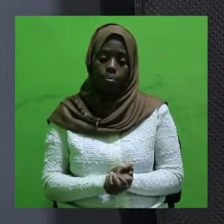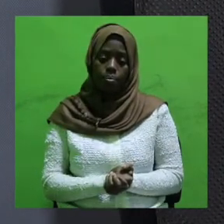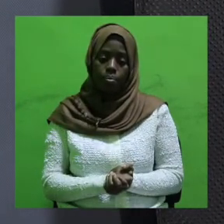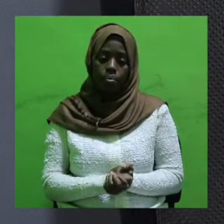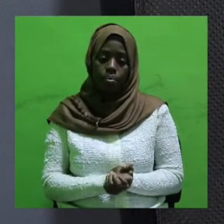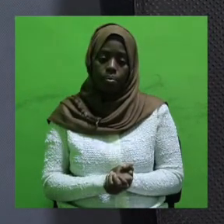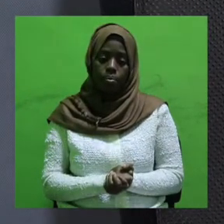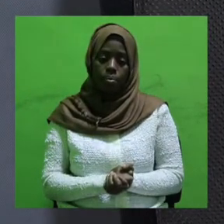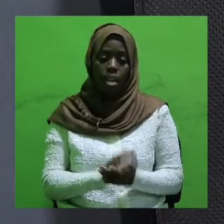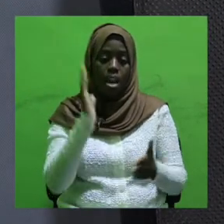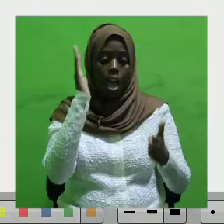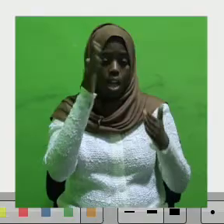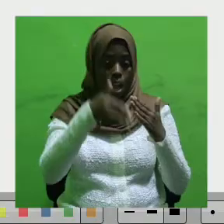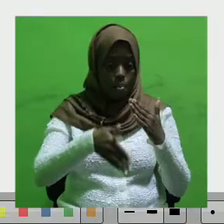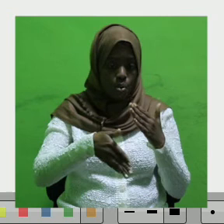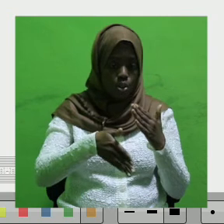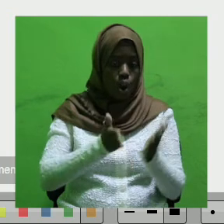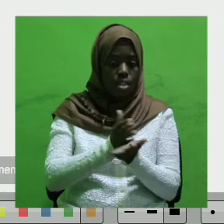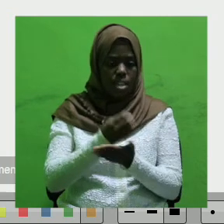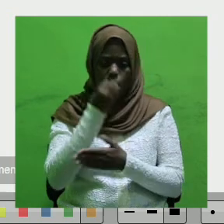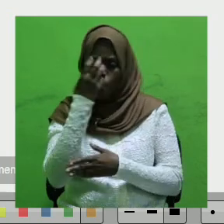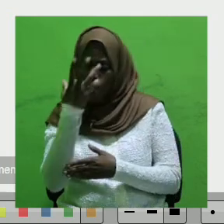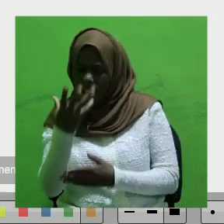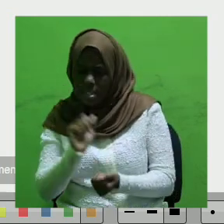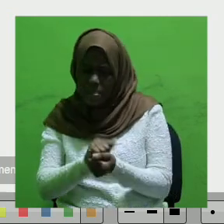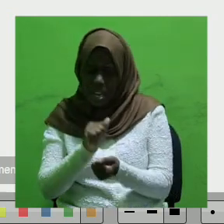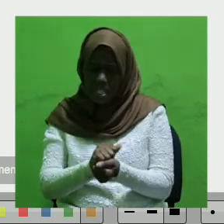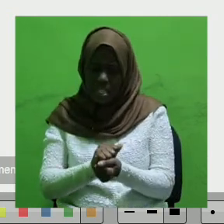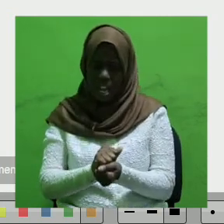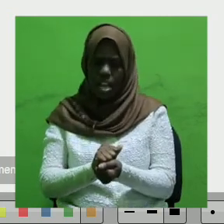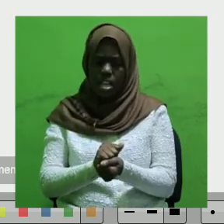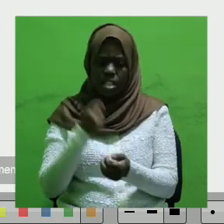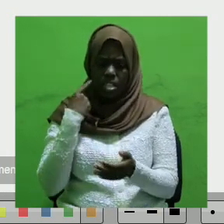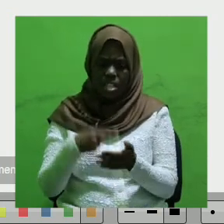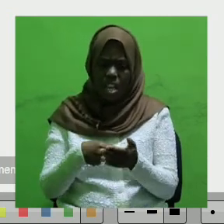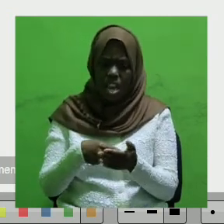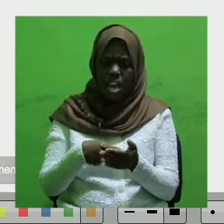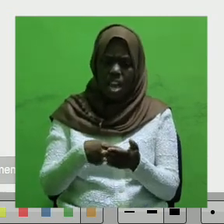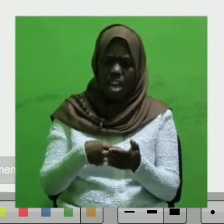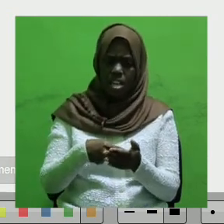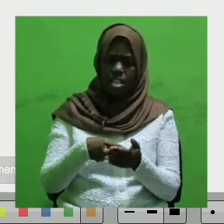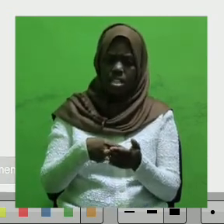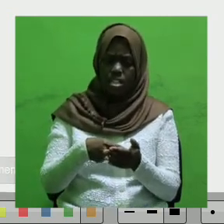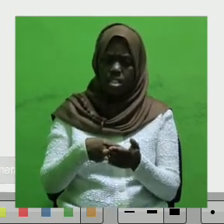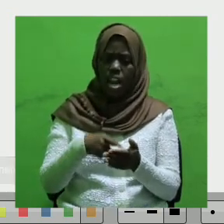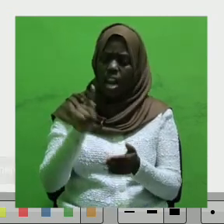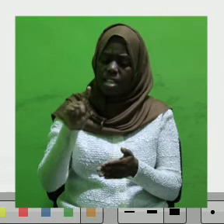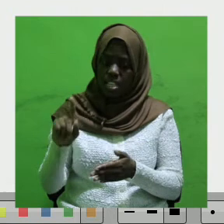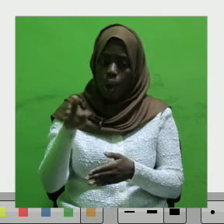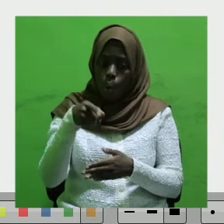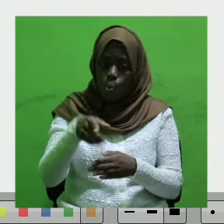And some waste matters such as latex, which is a waste from the flax plant, can be used in the making of